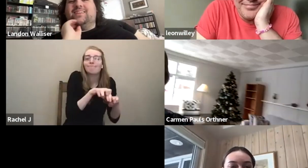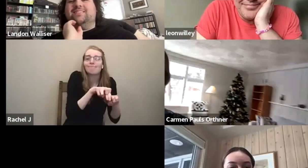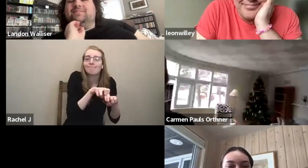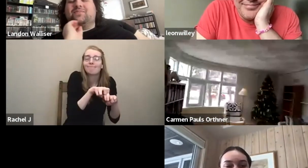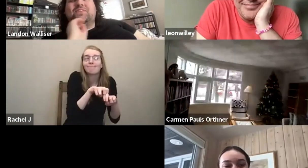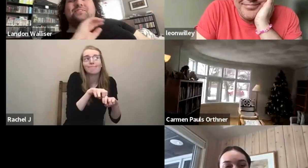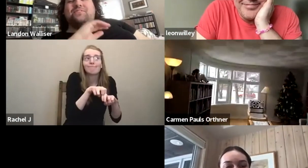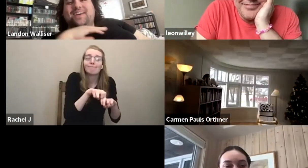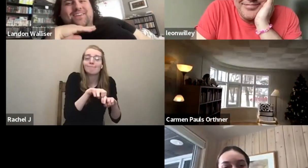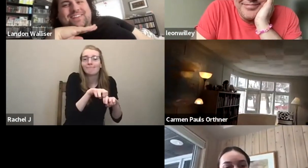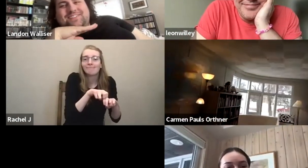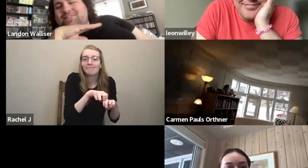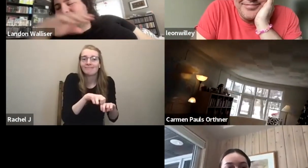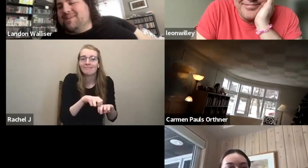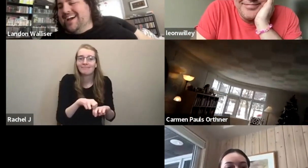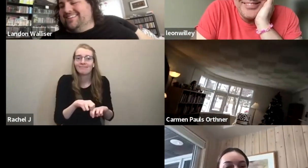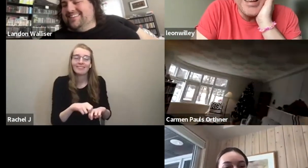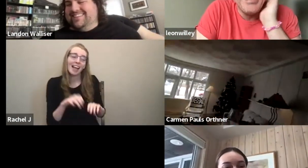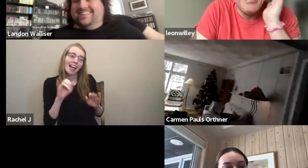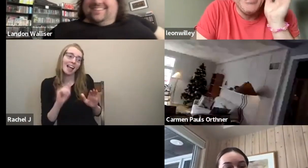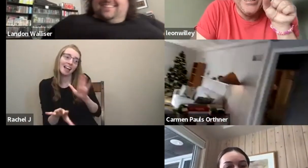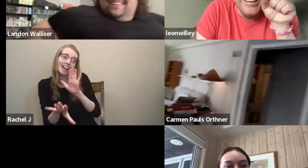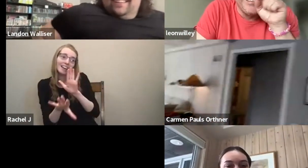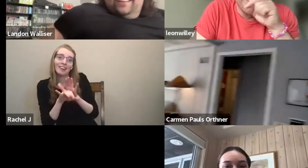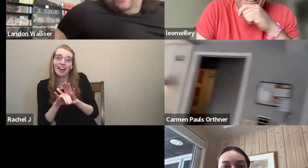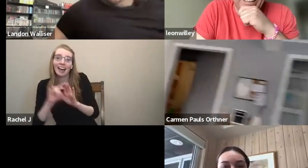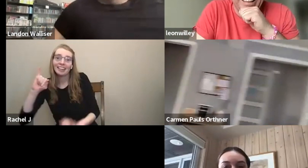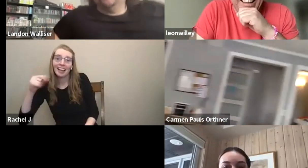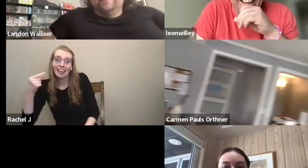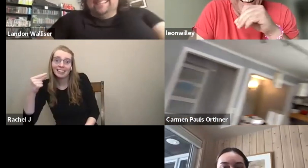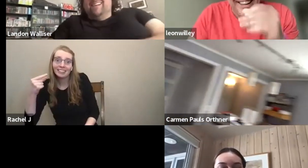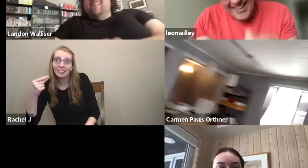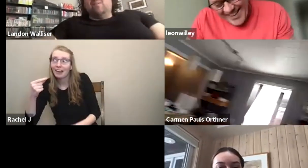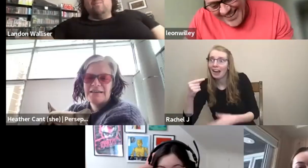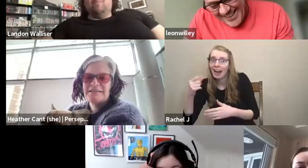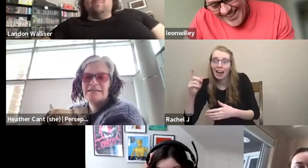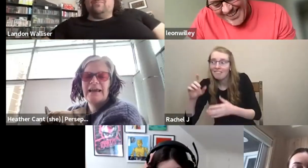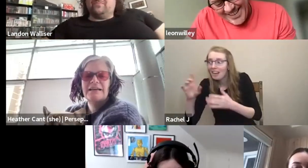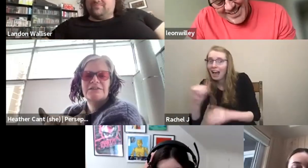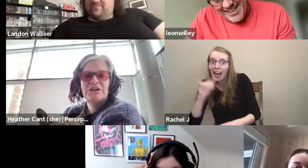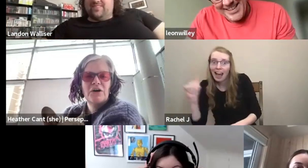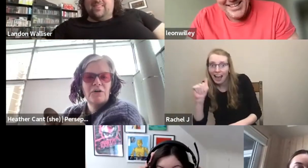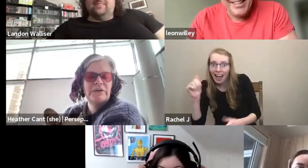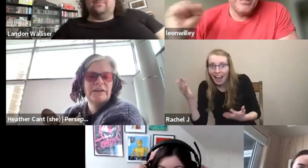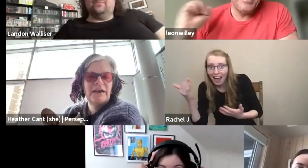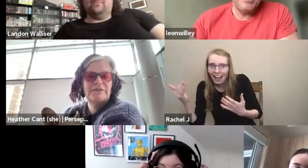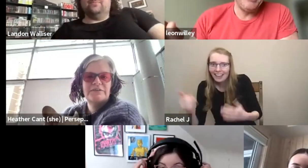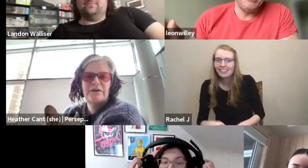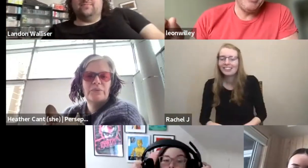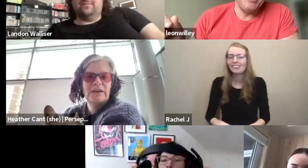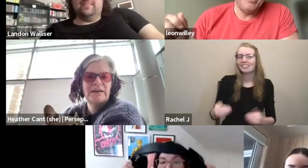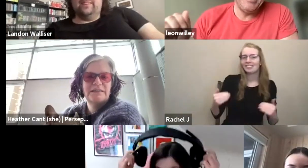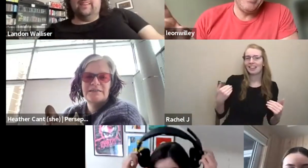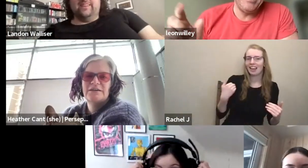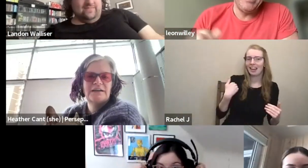Yeah. You can find her on Instagram at. Yeah. She has like Chekhovian levels